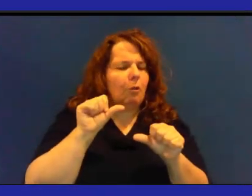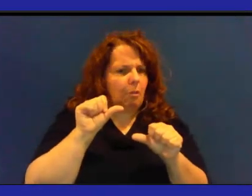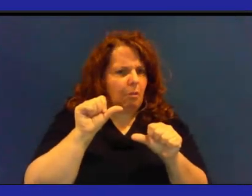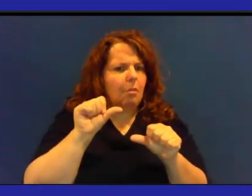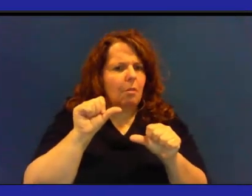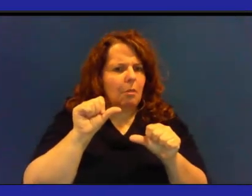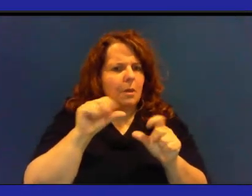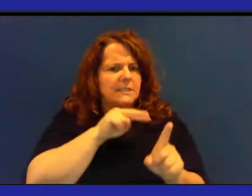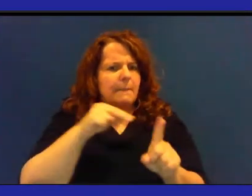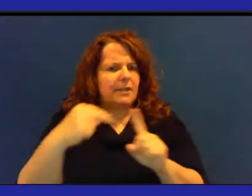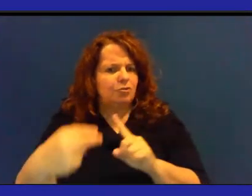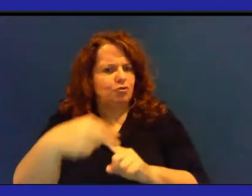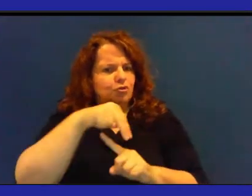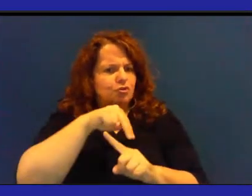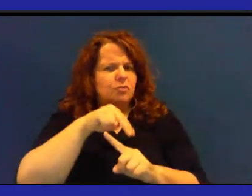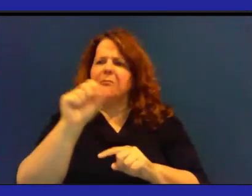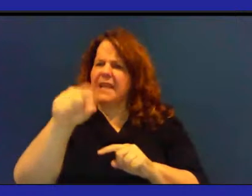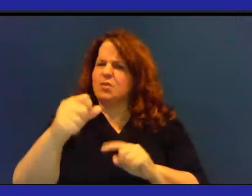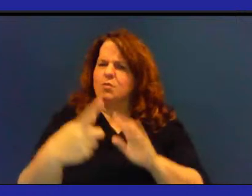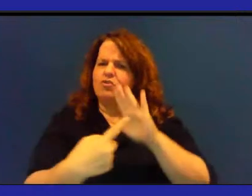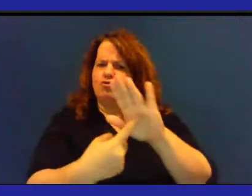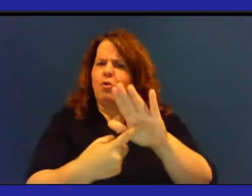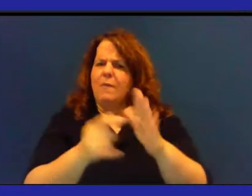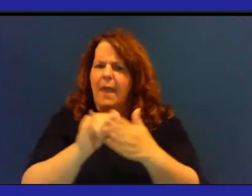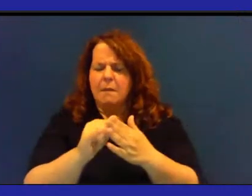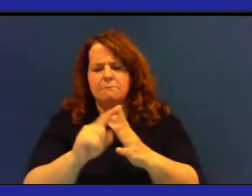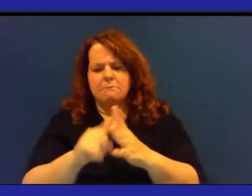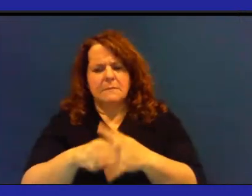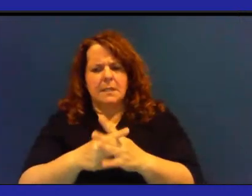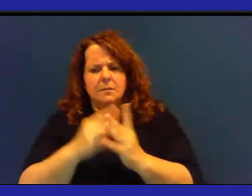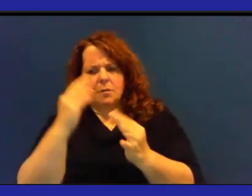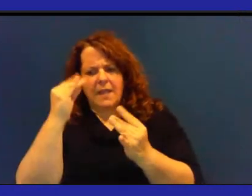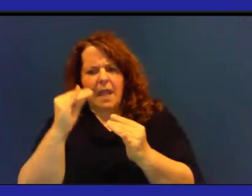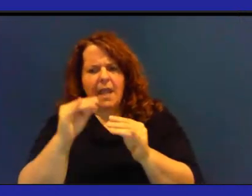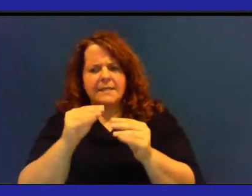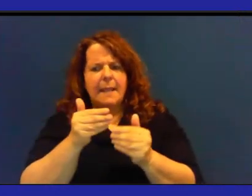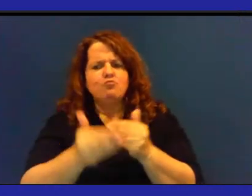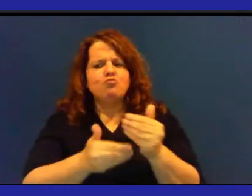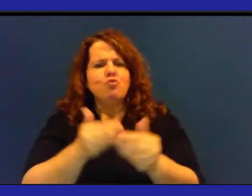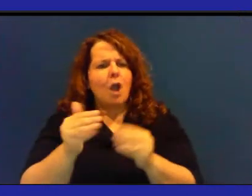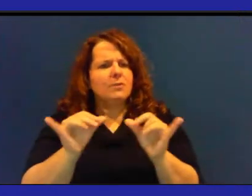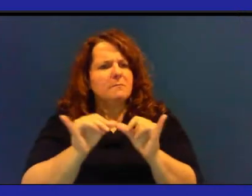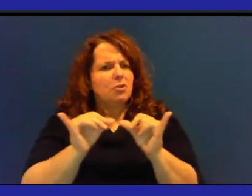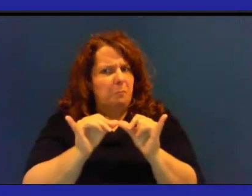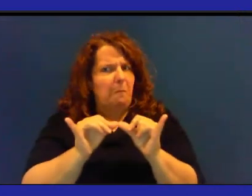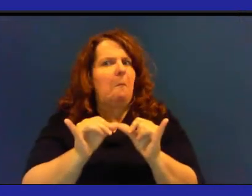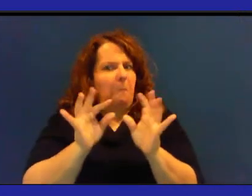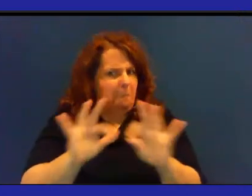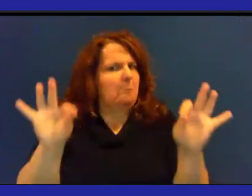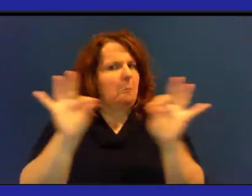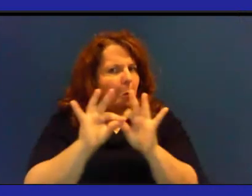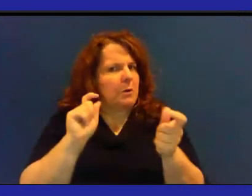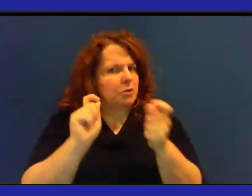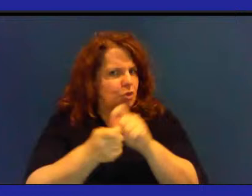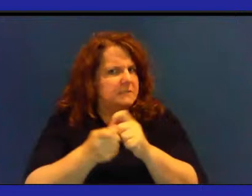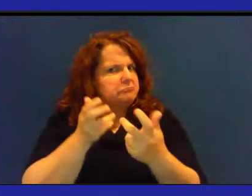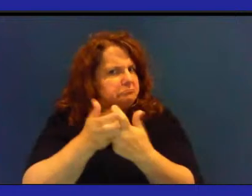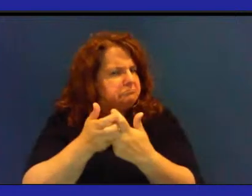dimensions. So presenting that or beginning to look at that as a progress measure could be an important adjustment as well.